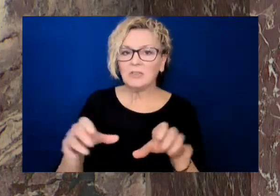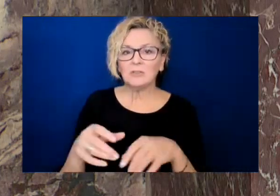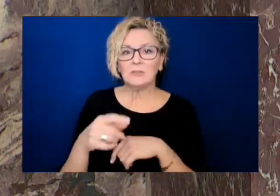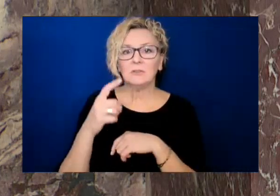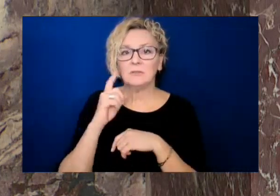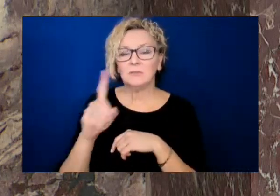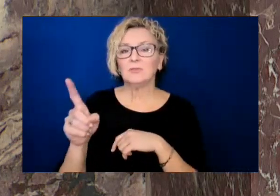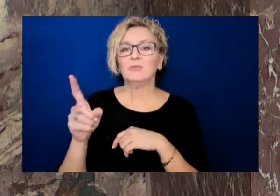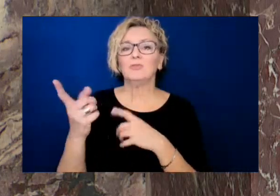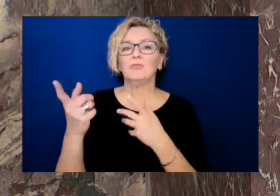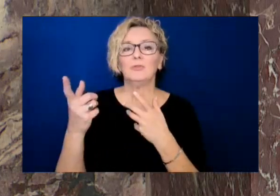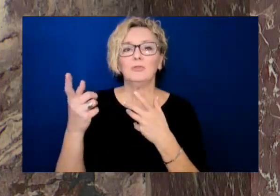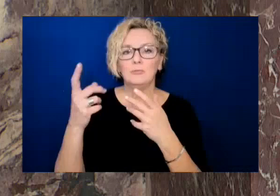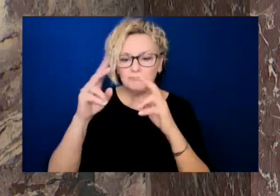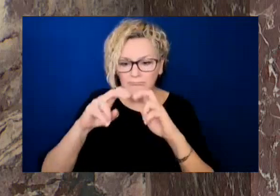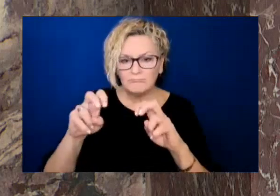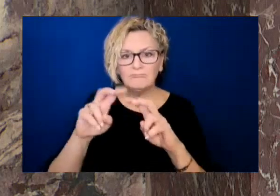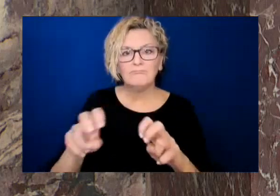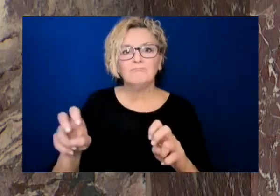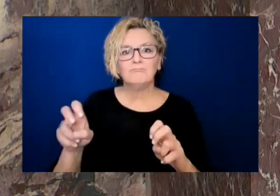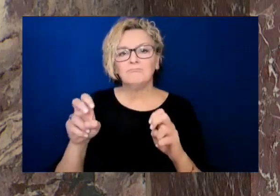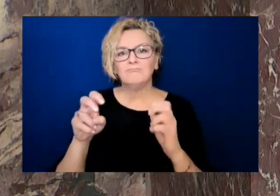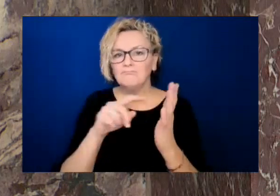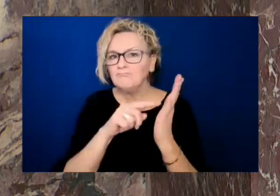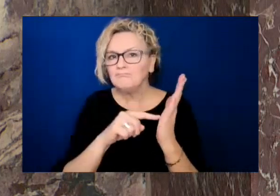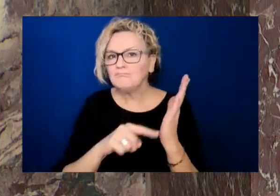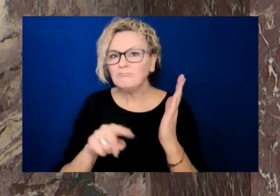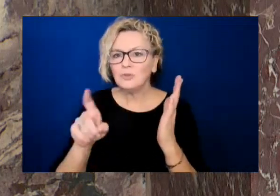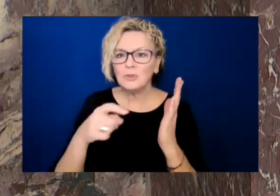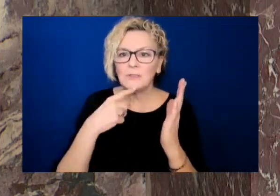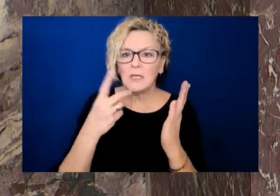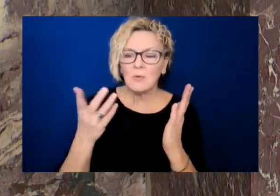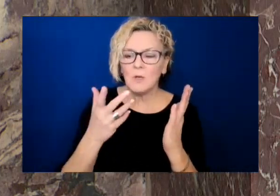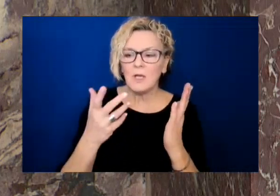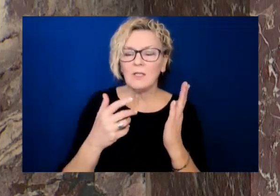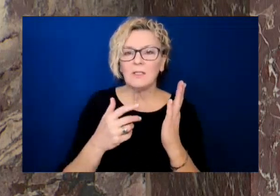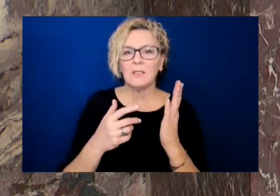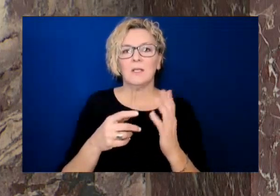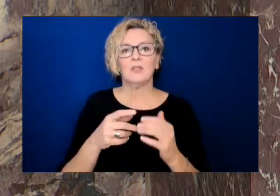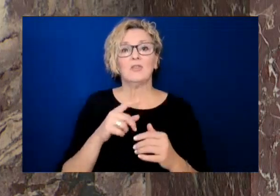The systemic anti-Semitism that we're talking about is pervasive.